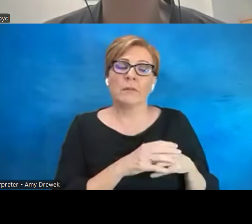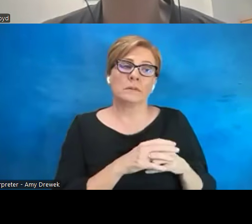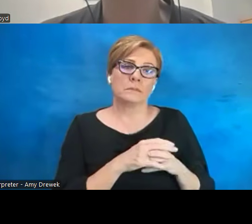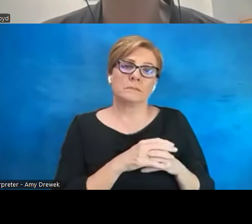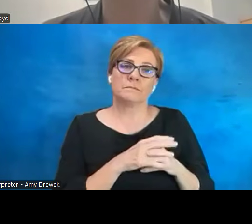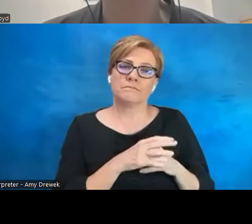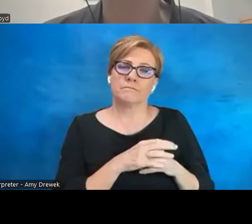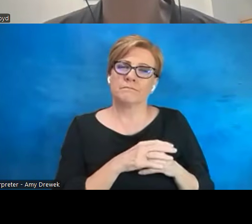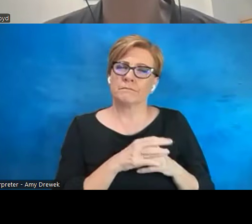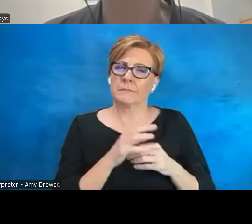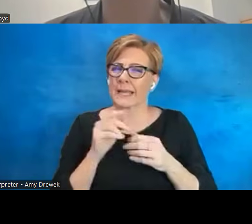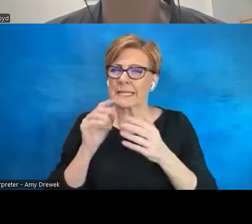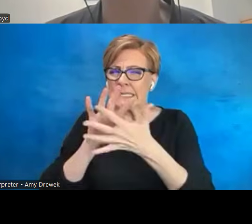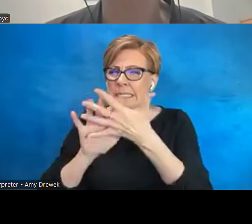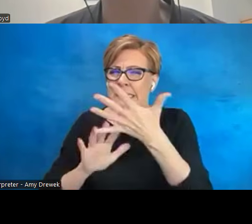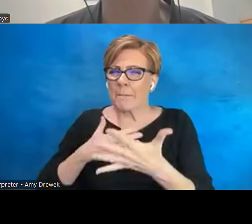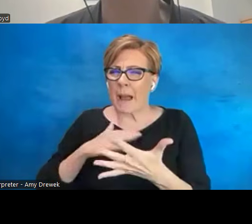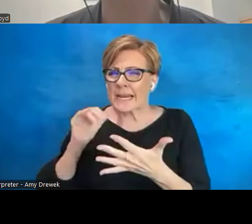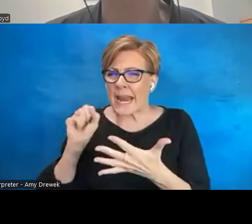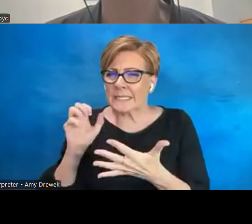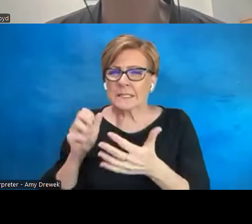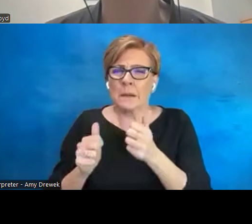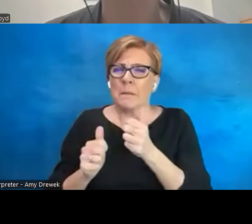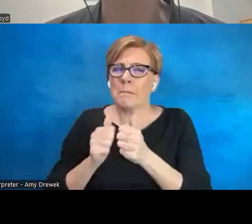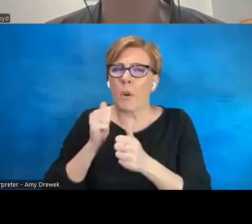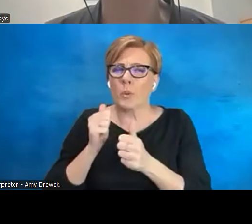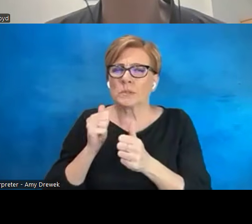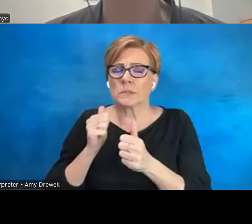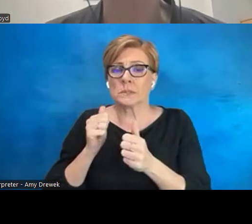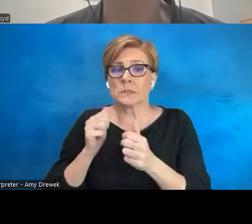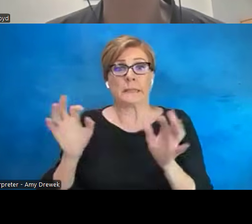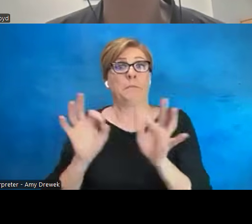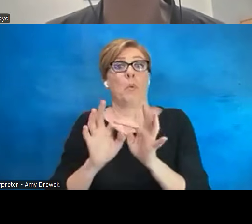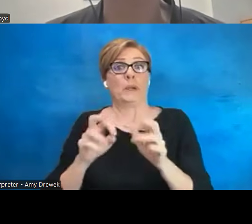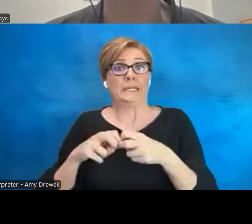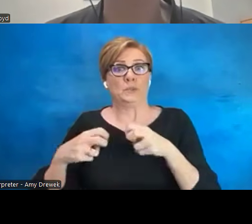most important issues with them, I think is a good strategy.